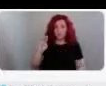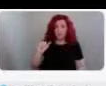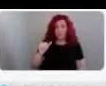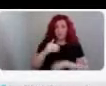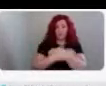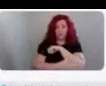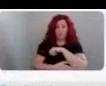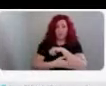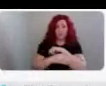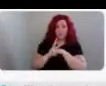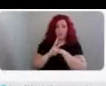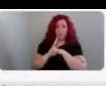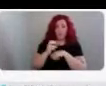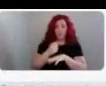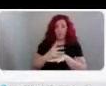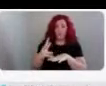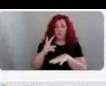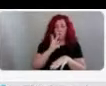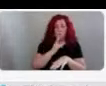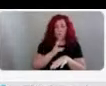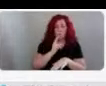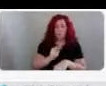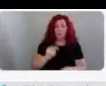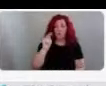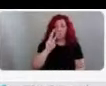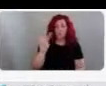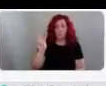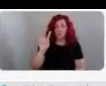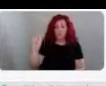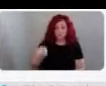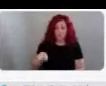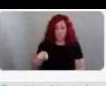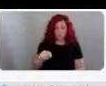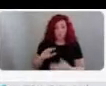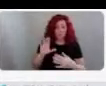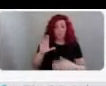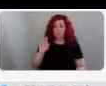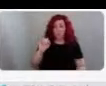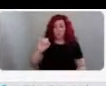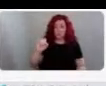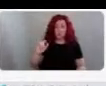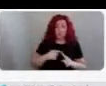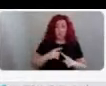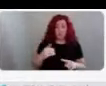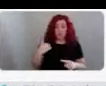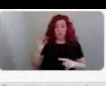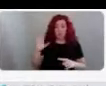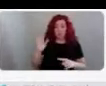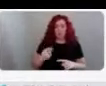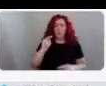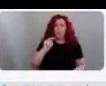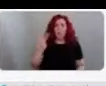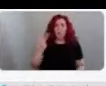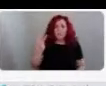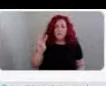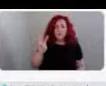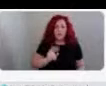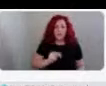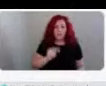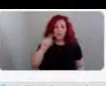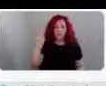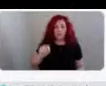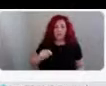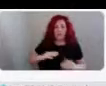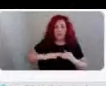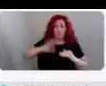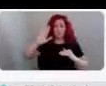northwest tucson my community of interest from my last testimony is still northwest and north tucson up